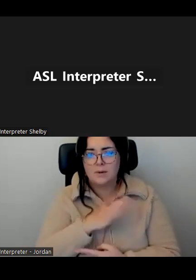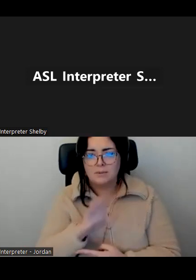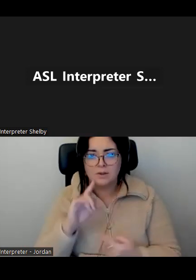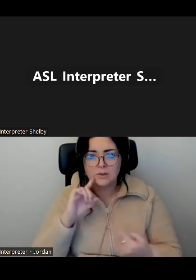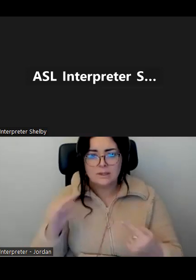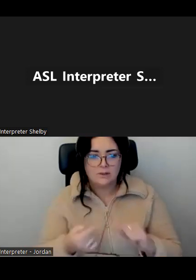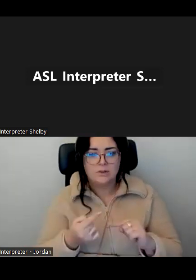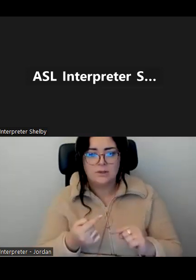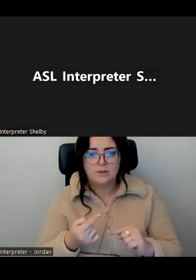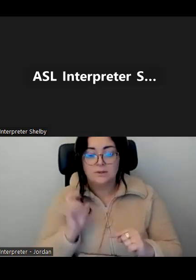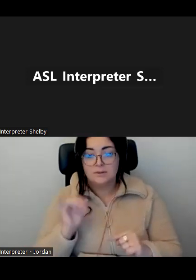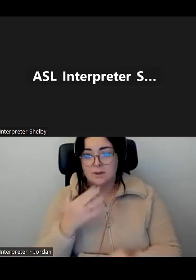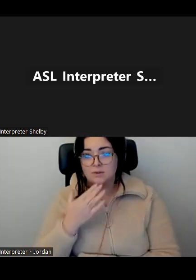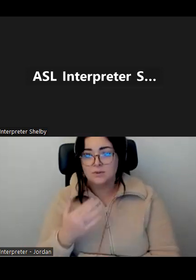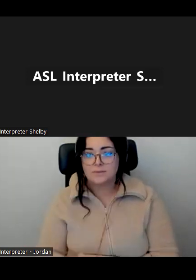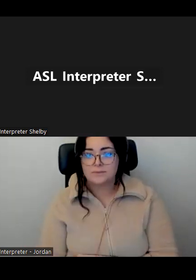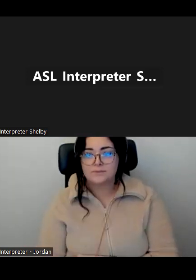as well.